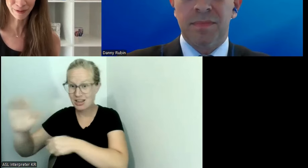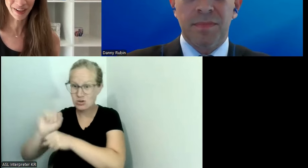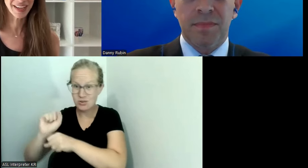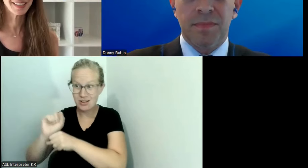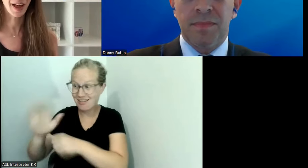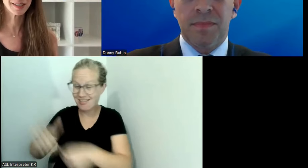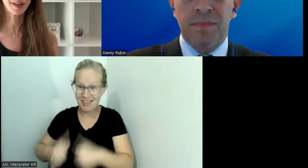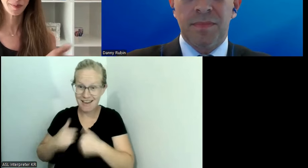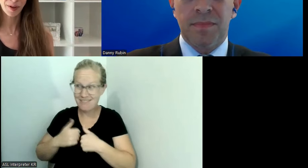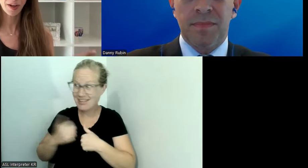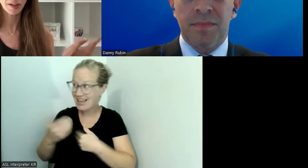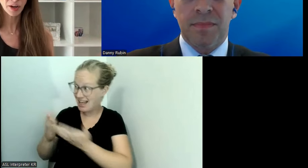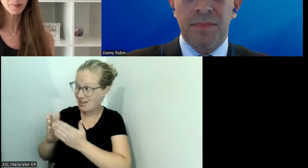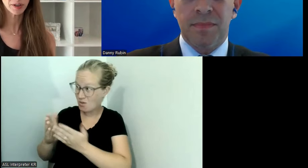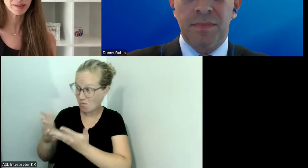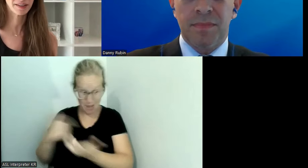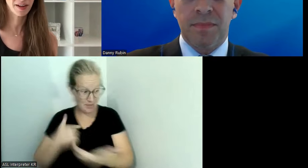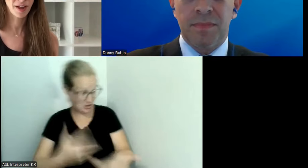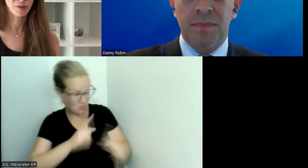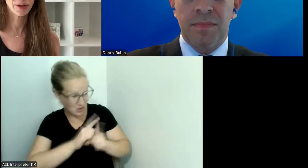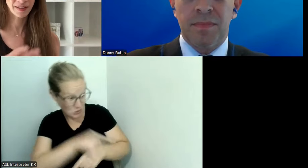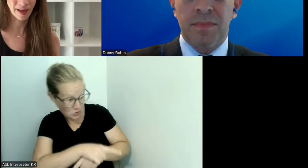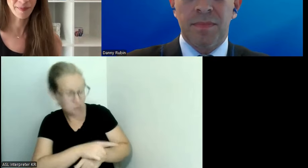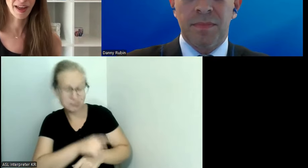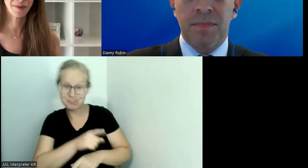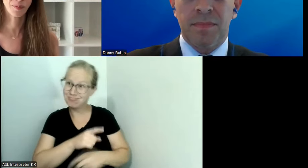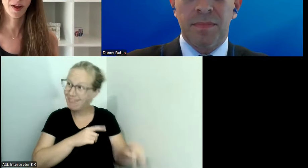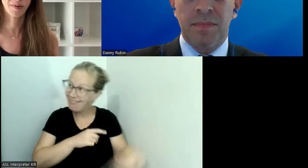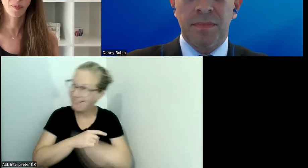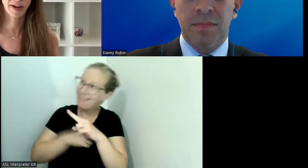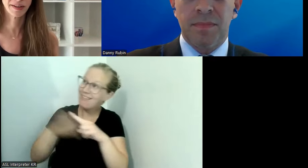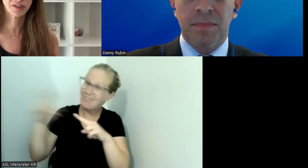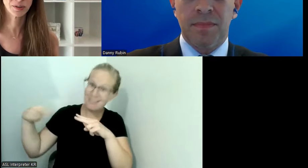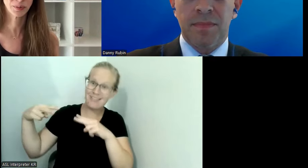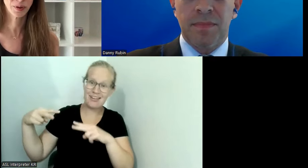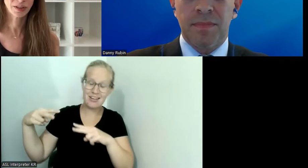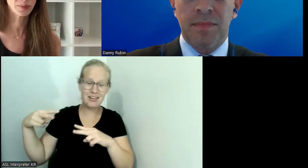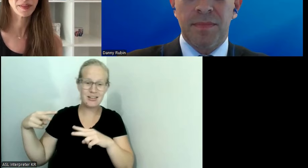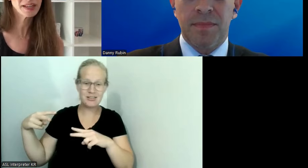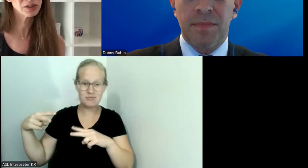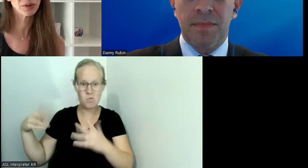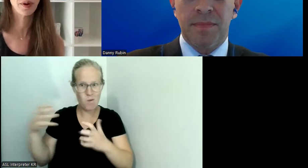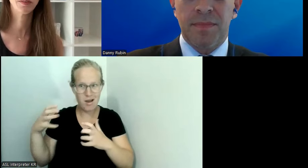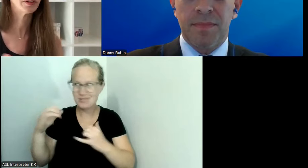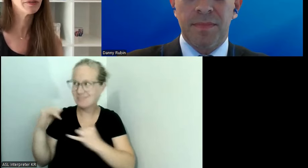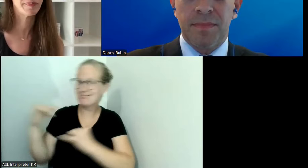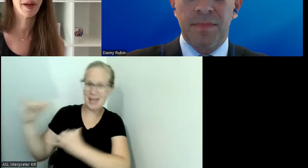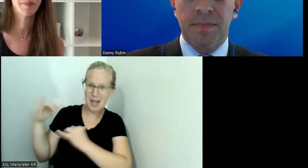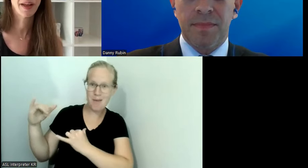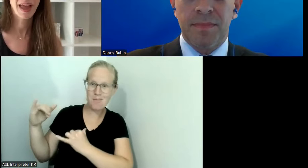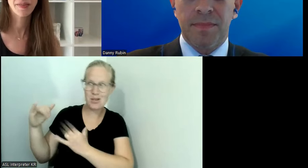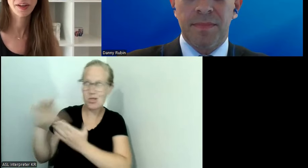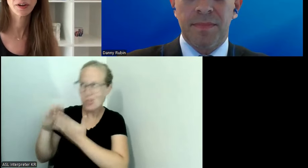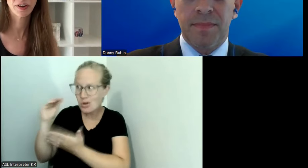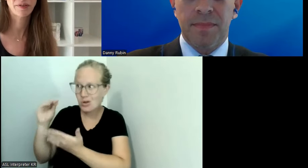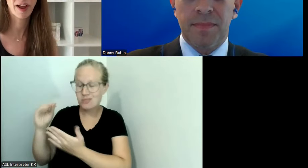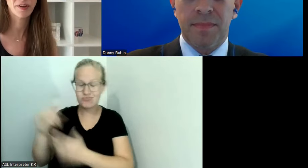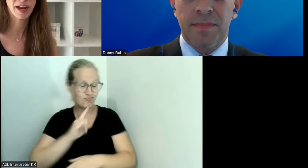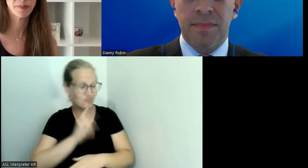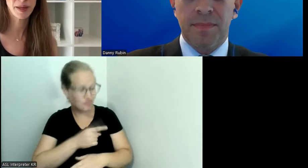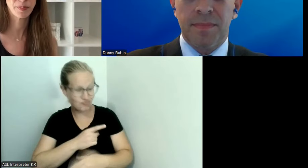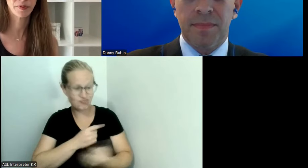in their life to have some younger person look to them and, and want to do what they do and learn from them. And I think